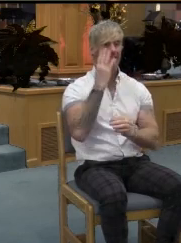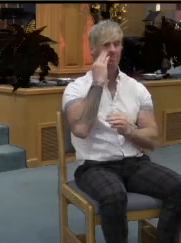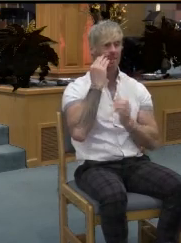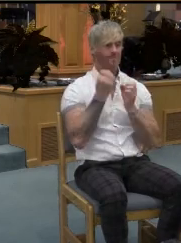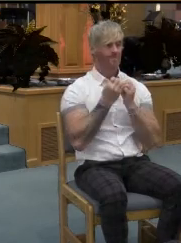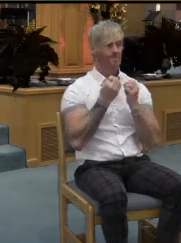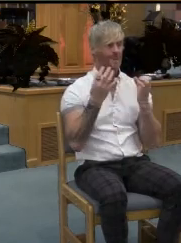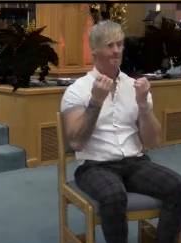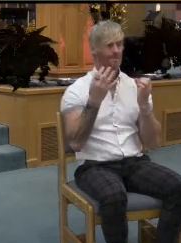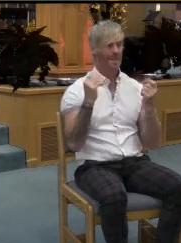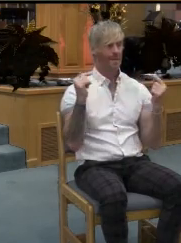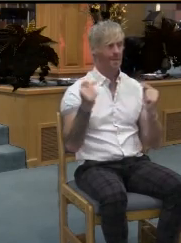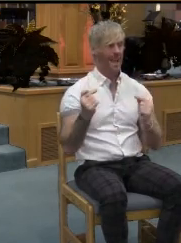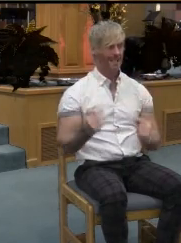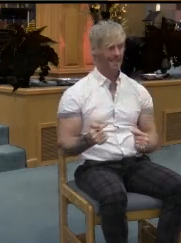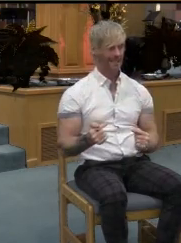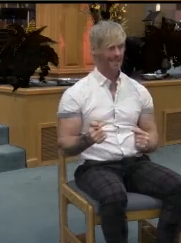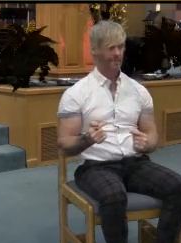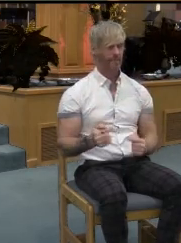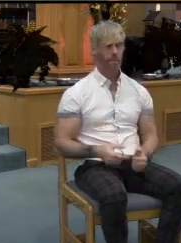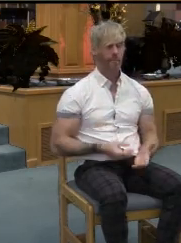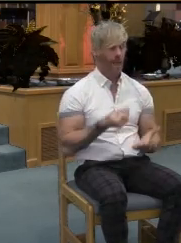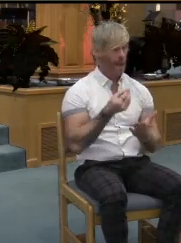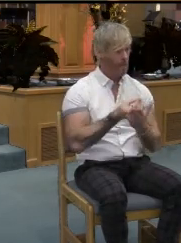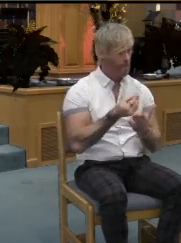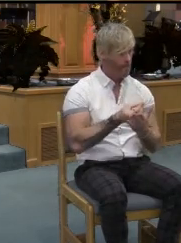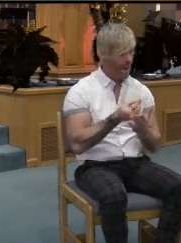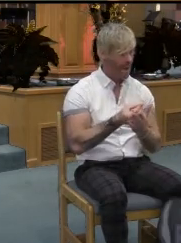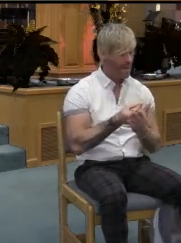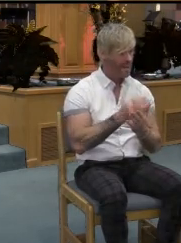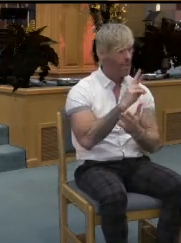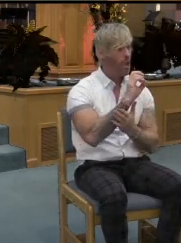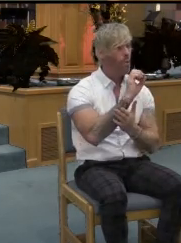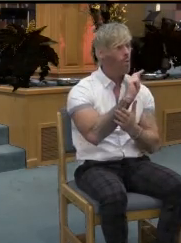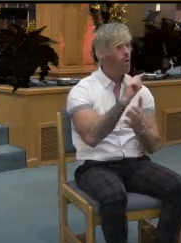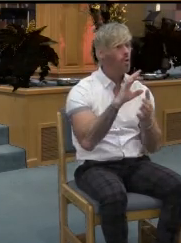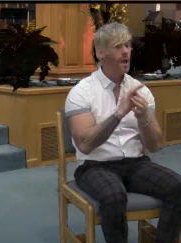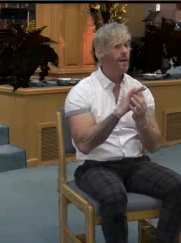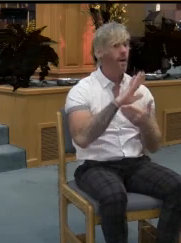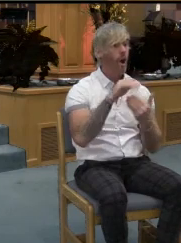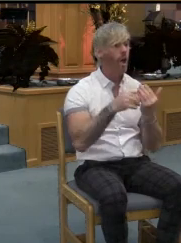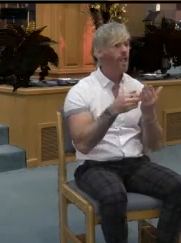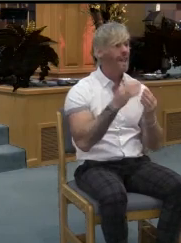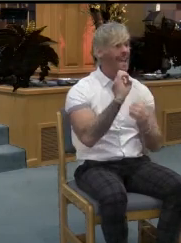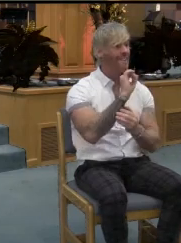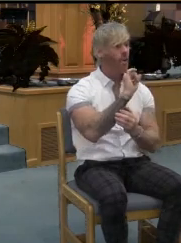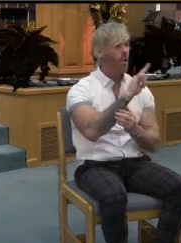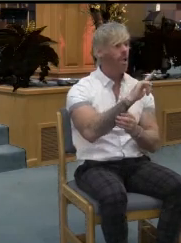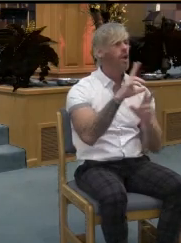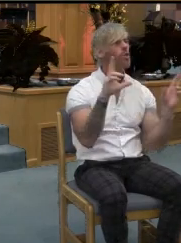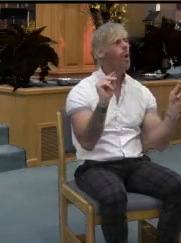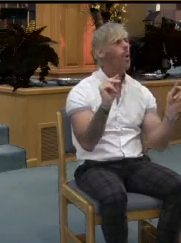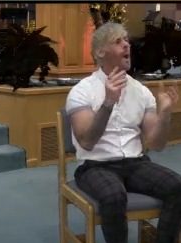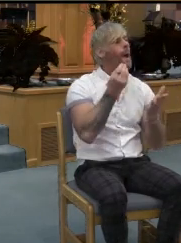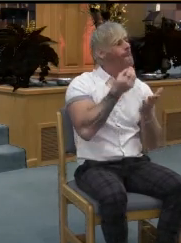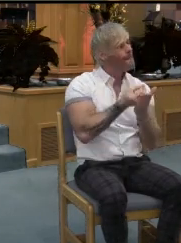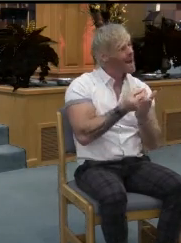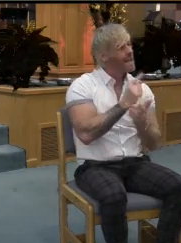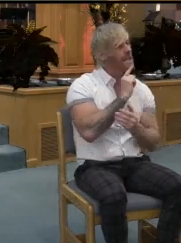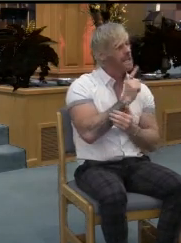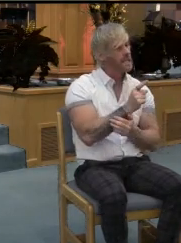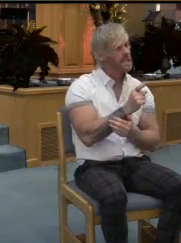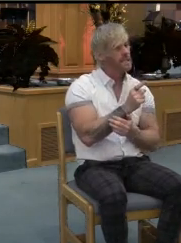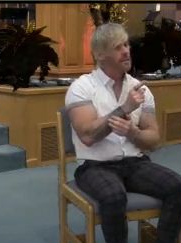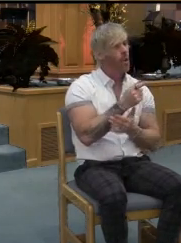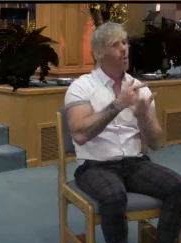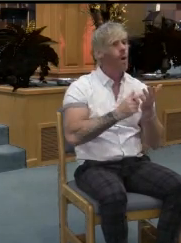Now, money is not the root of all evil. The love of money is. The question is, what do you want to do with the money that God